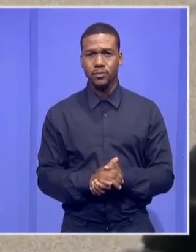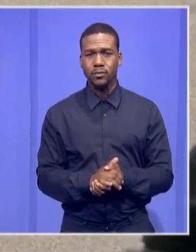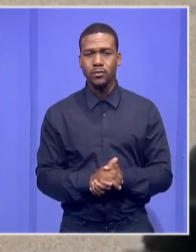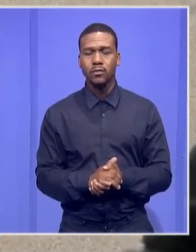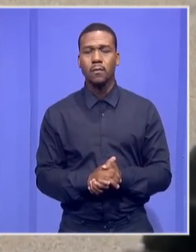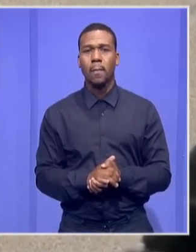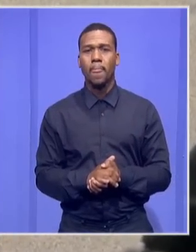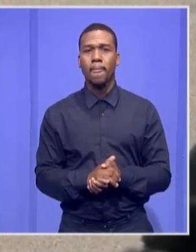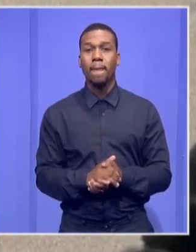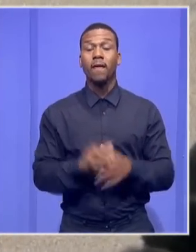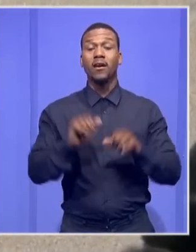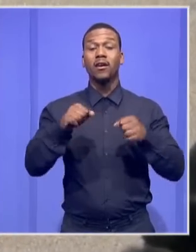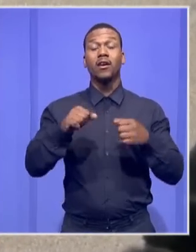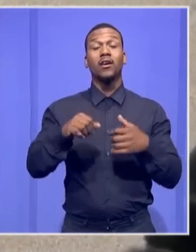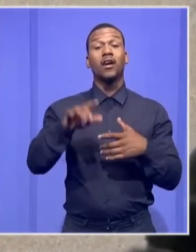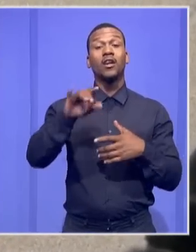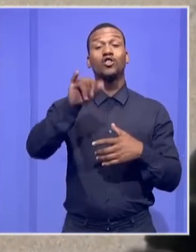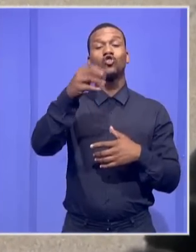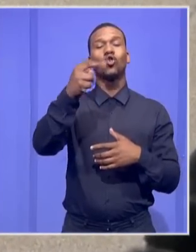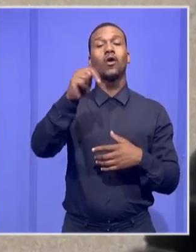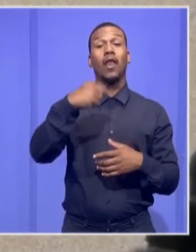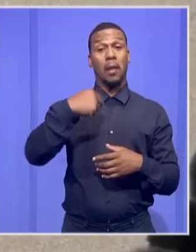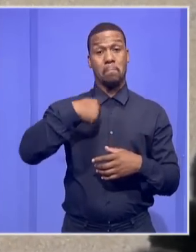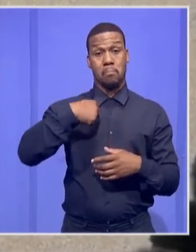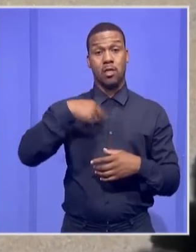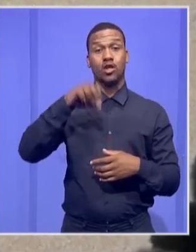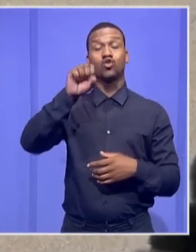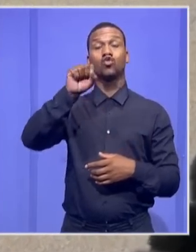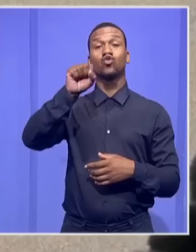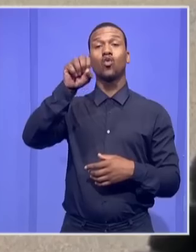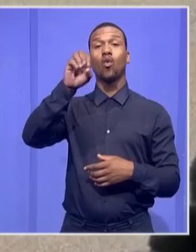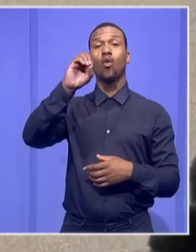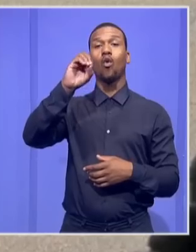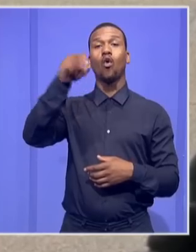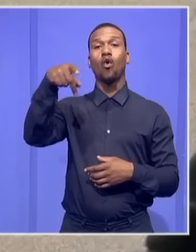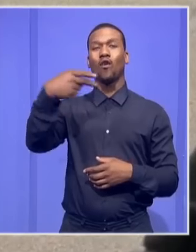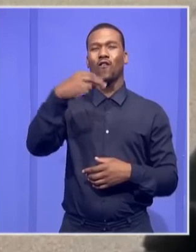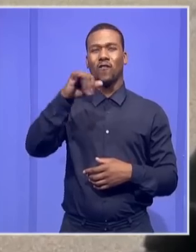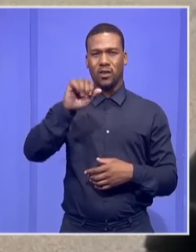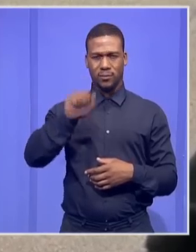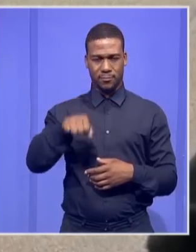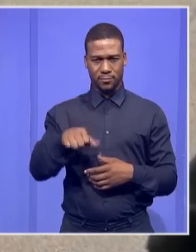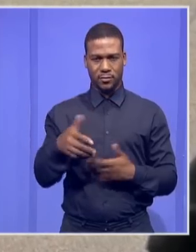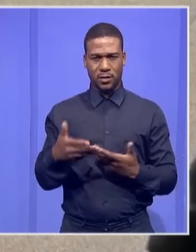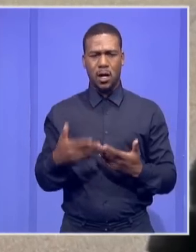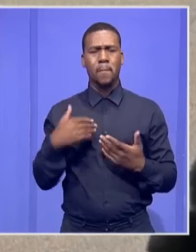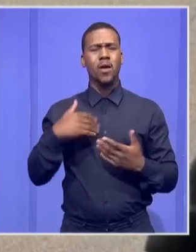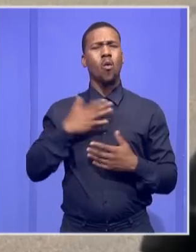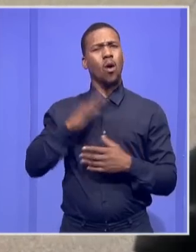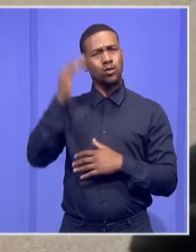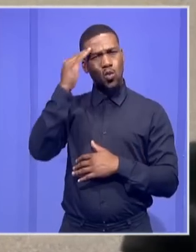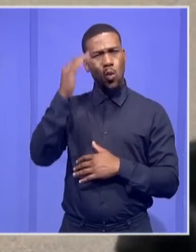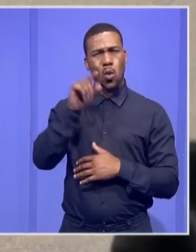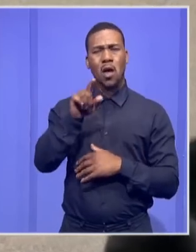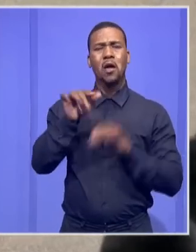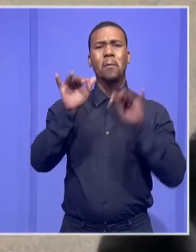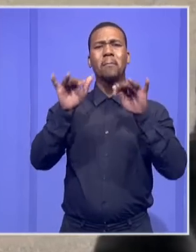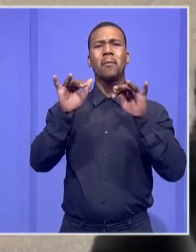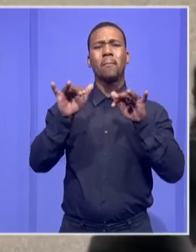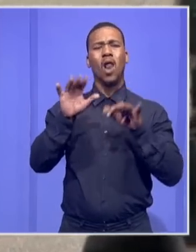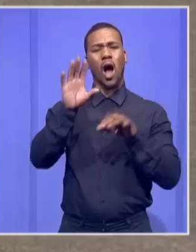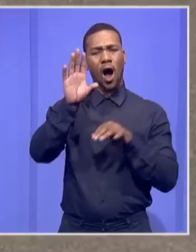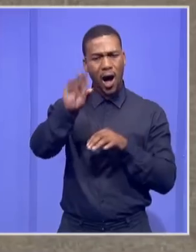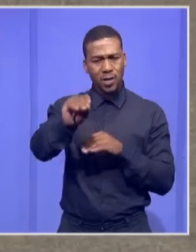here. This comes at a time where many people are asking whether the king will